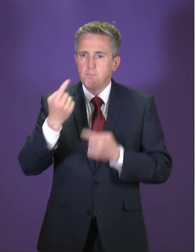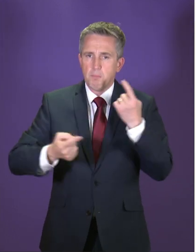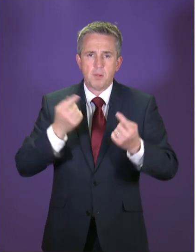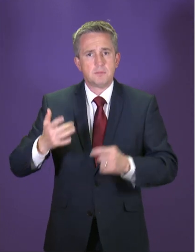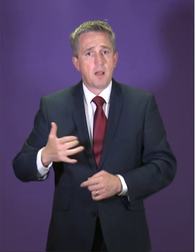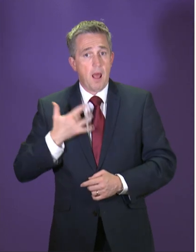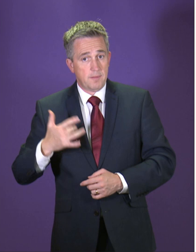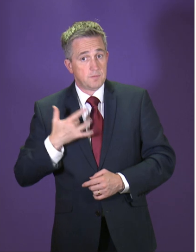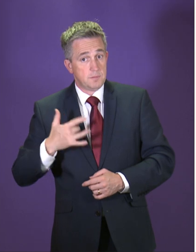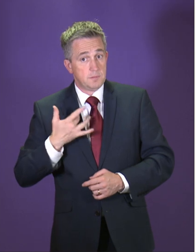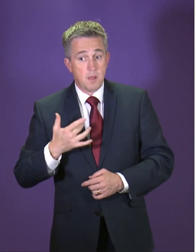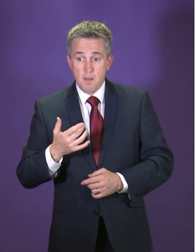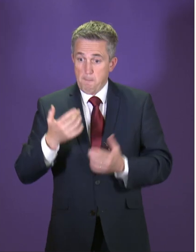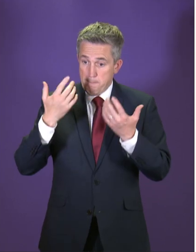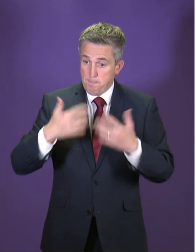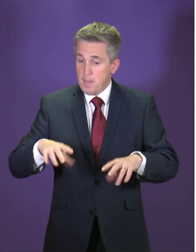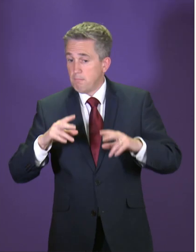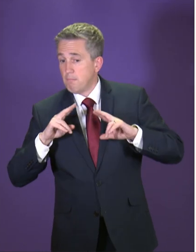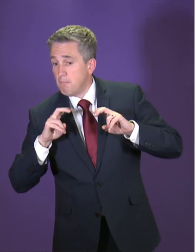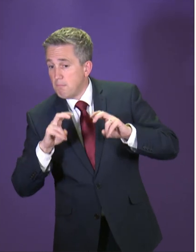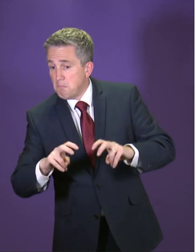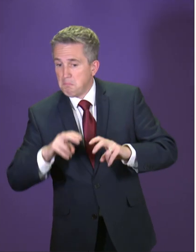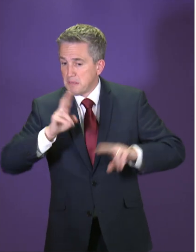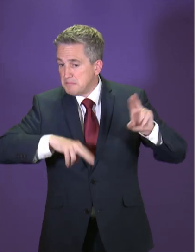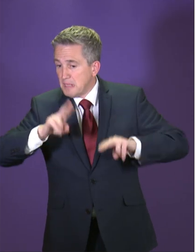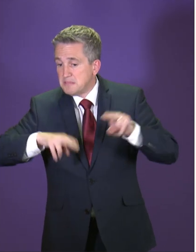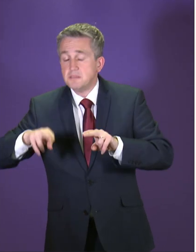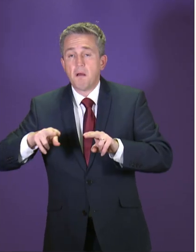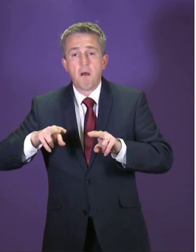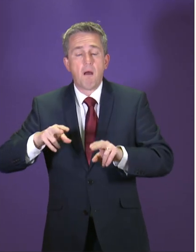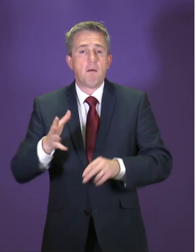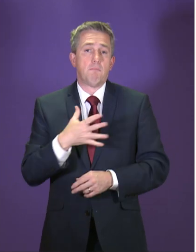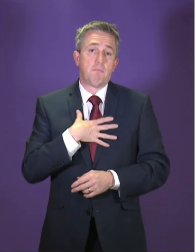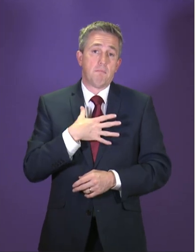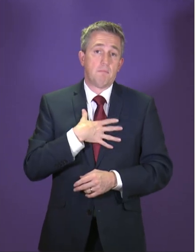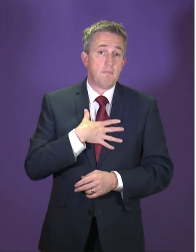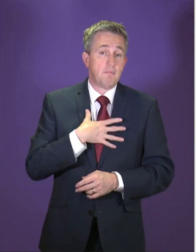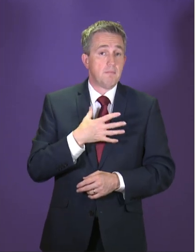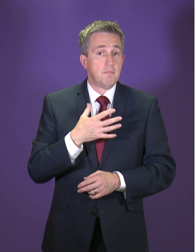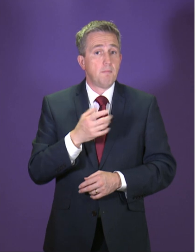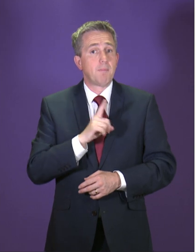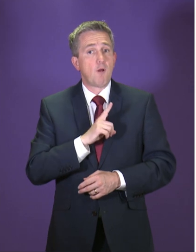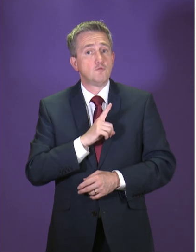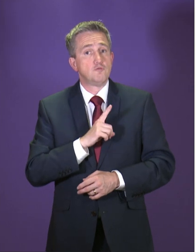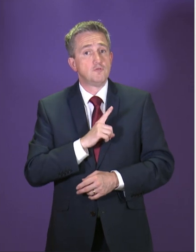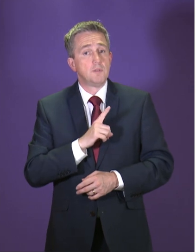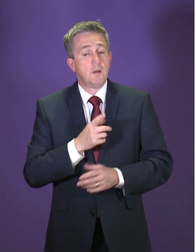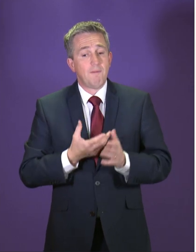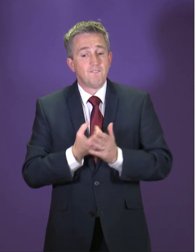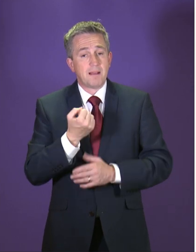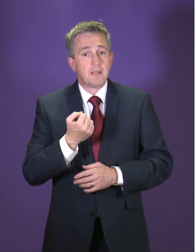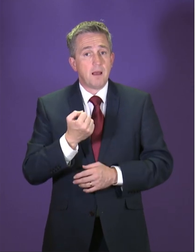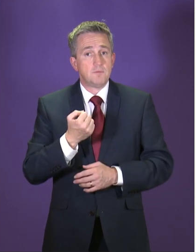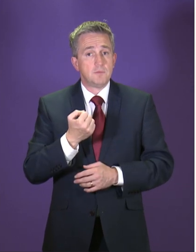Paraty's citizens. And it was amazing to discover that the